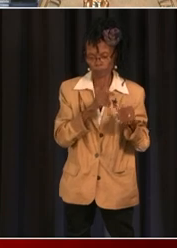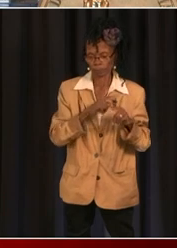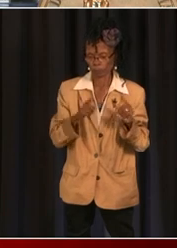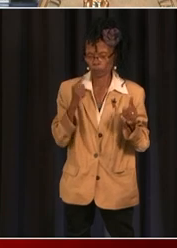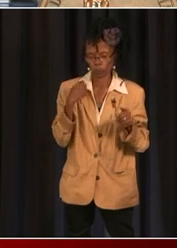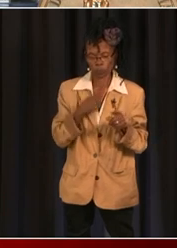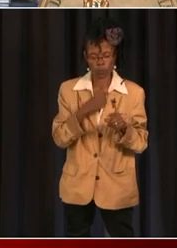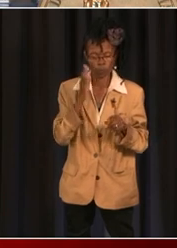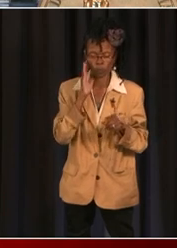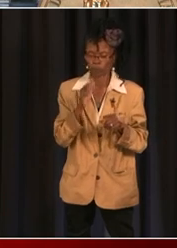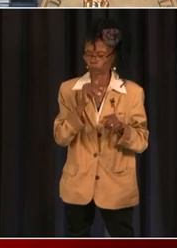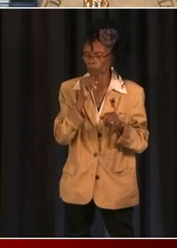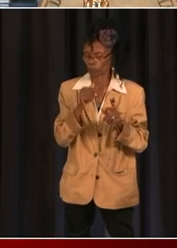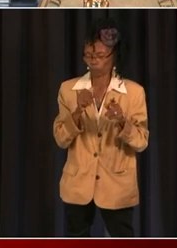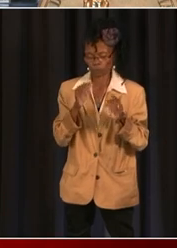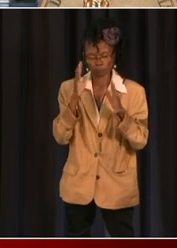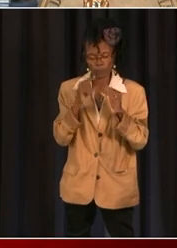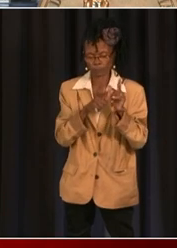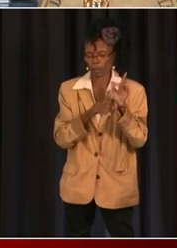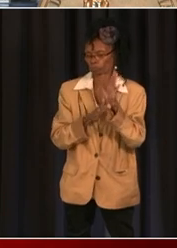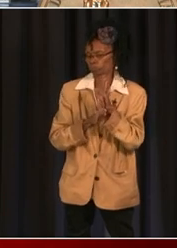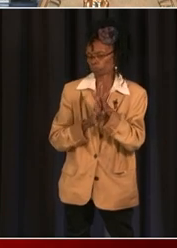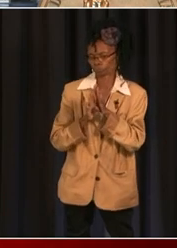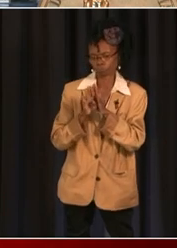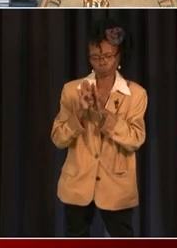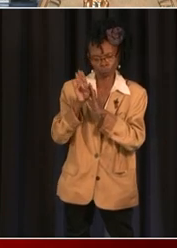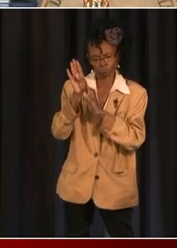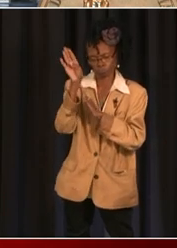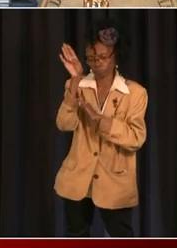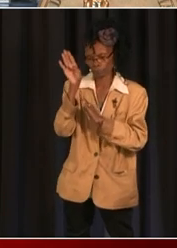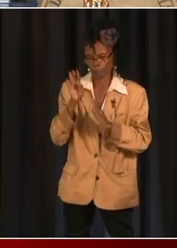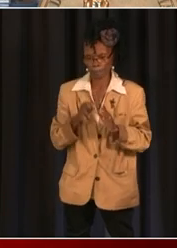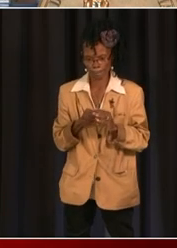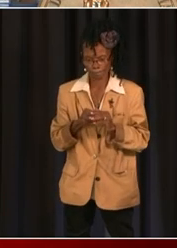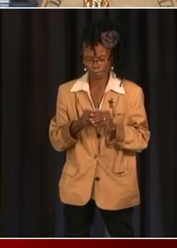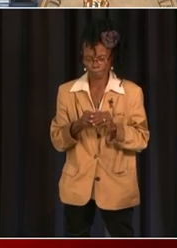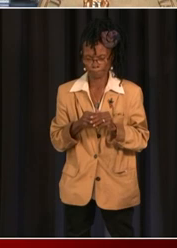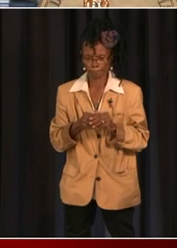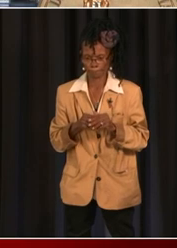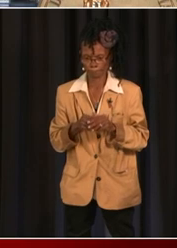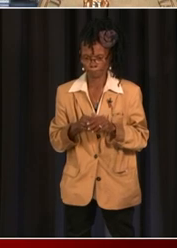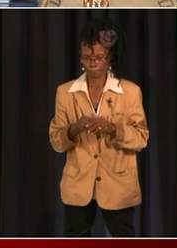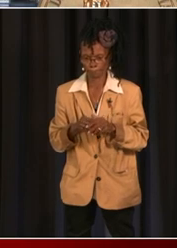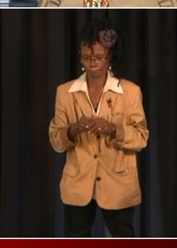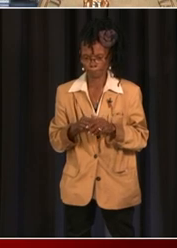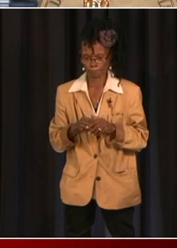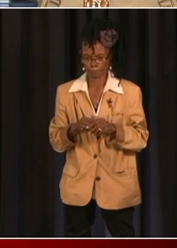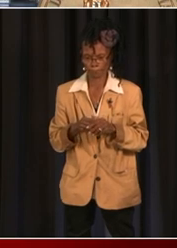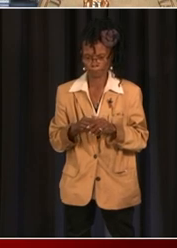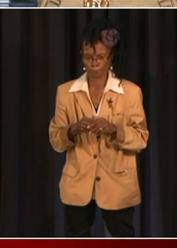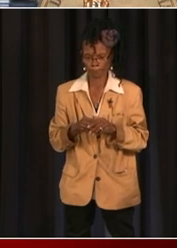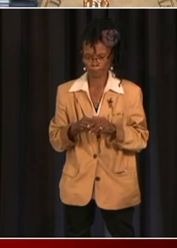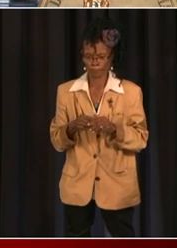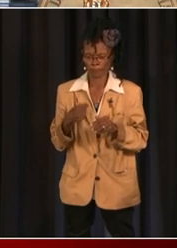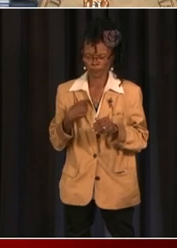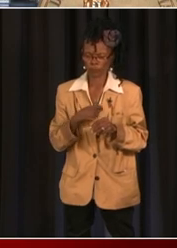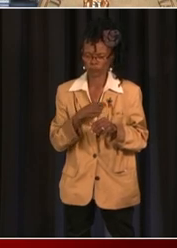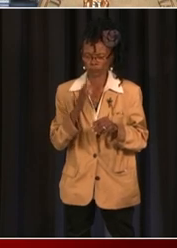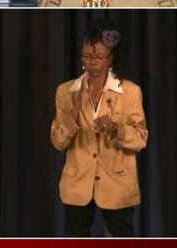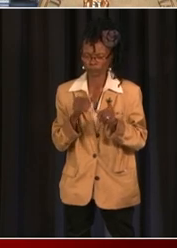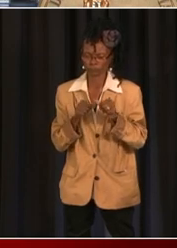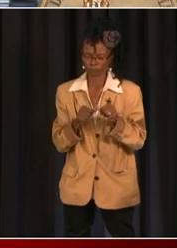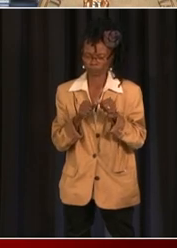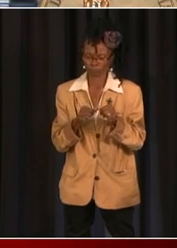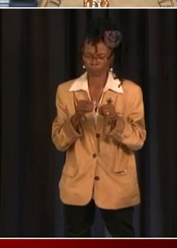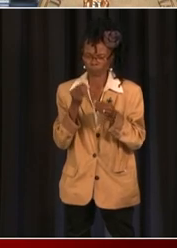more than what we see in the general population. And so and we will continue to report